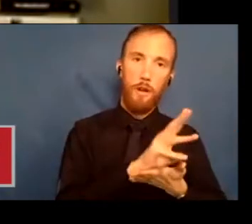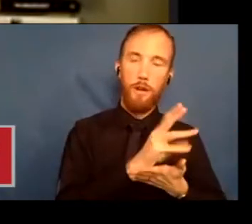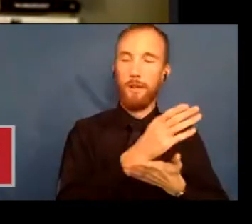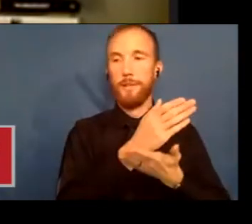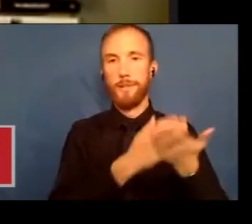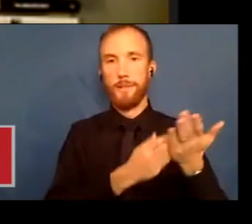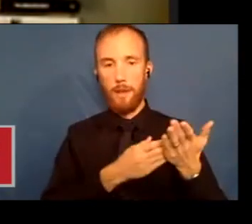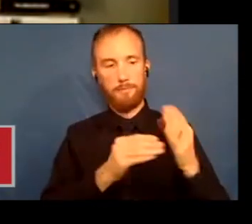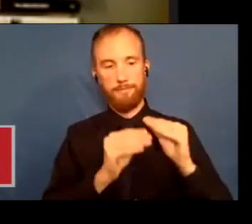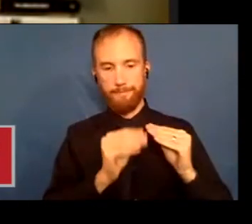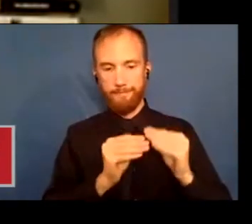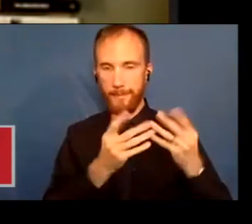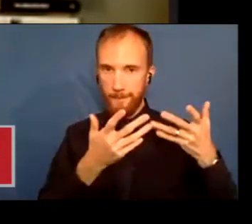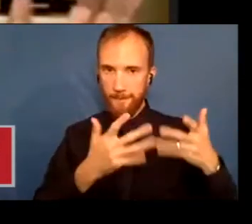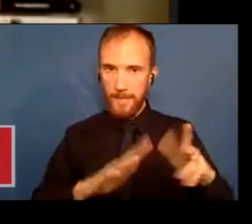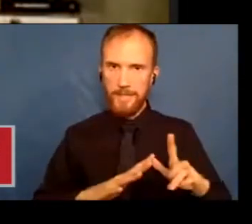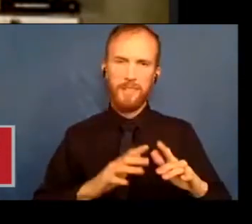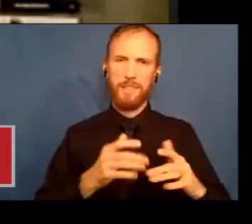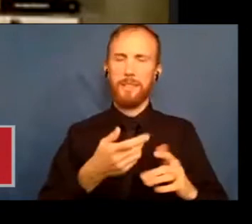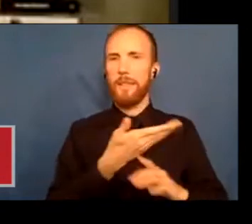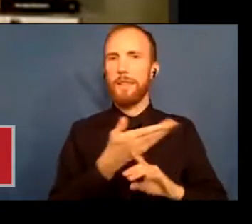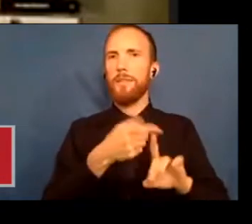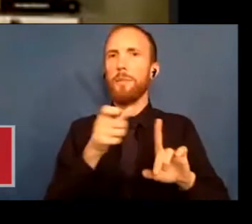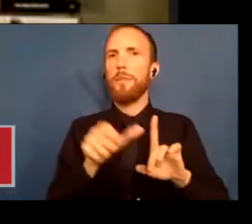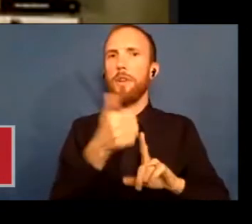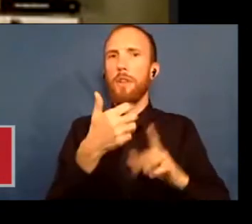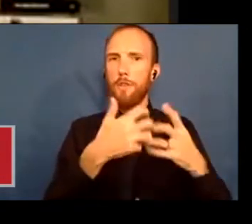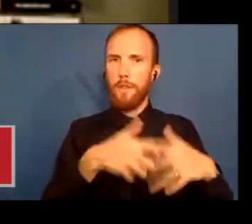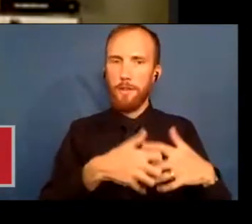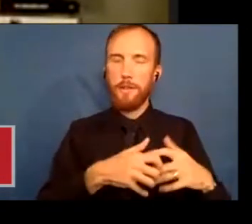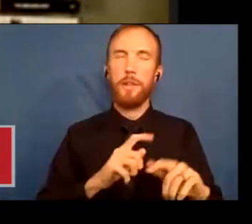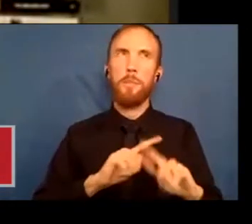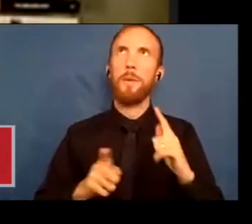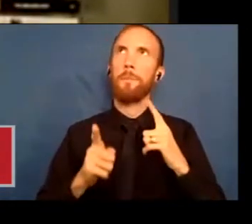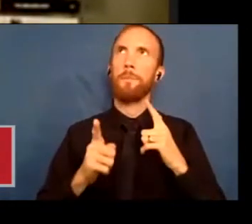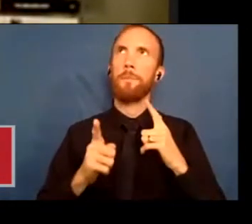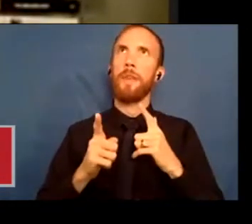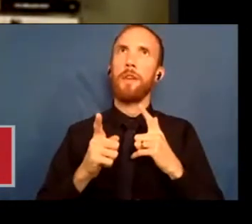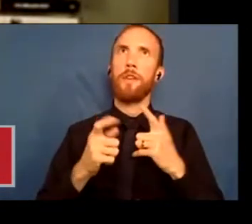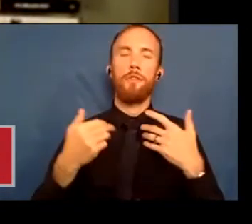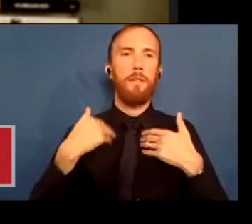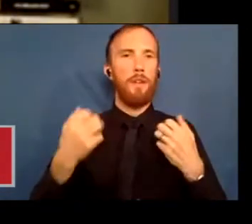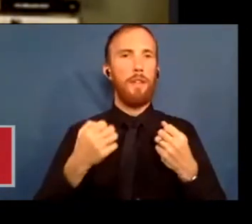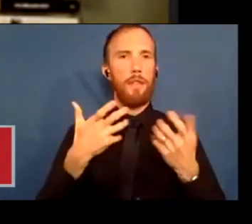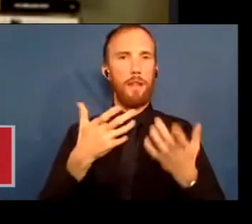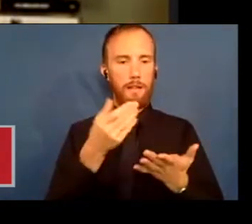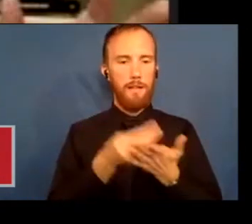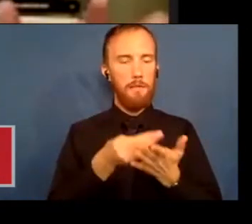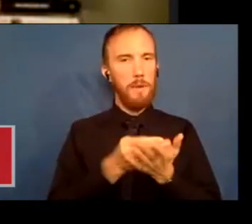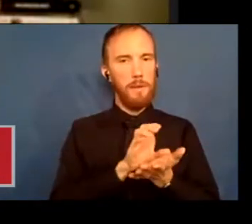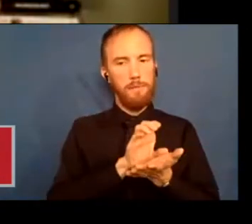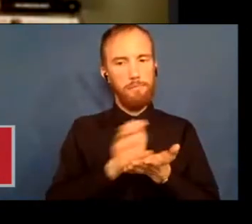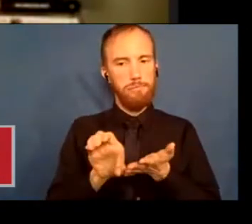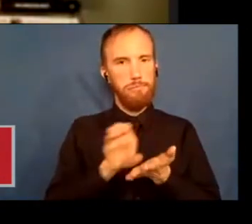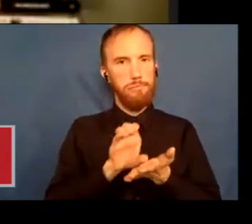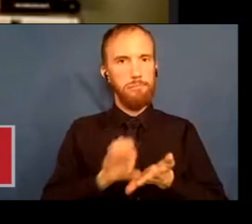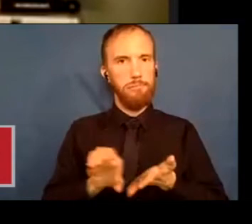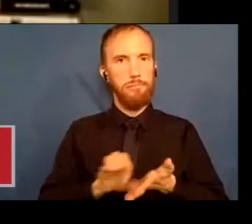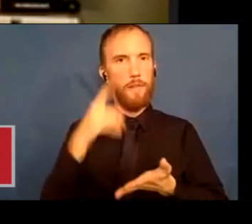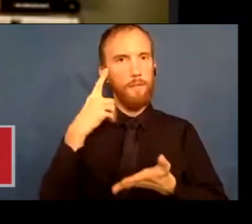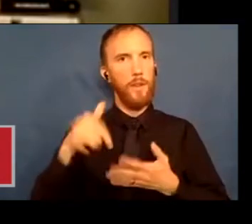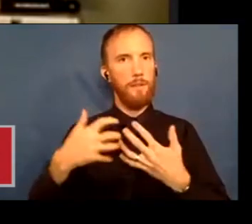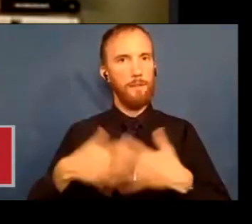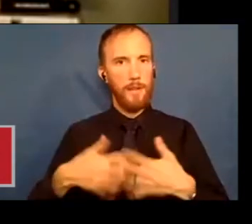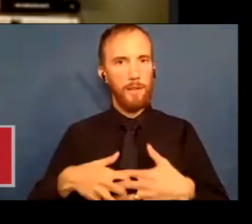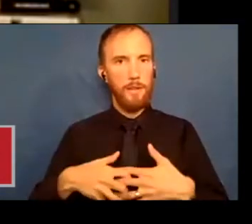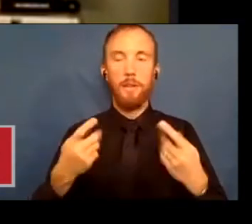factories. There was a considerable investment from capital into that factory, and there was a concentration of